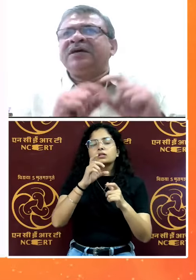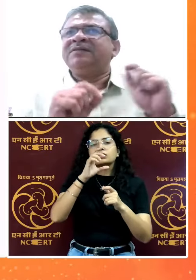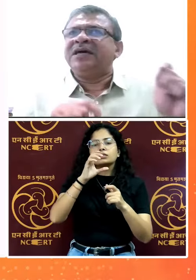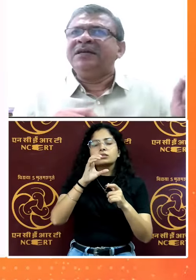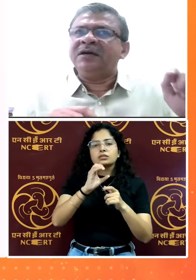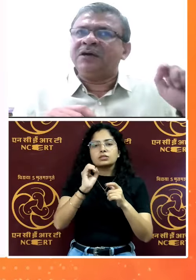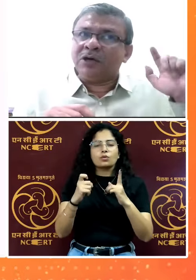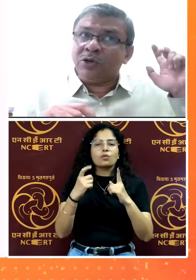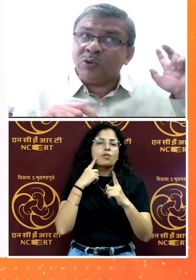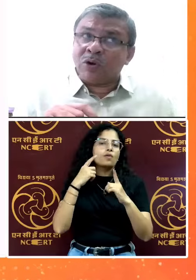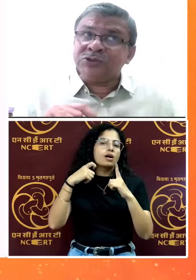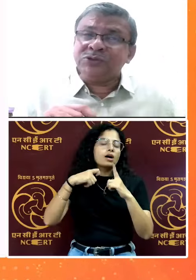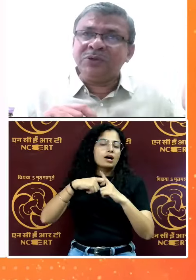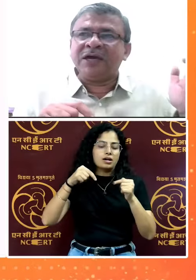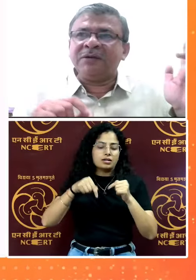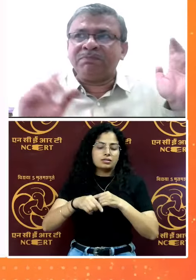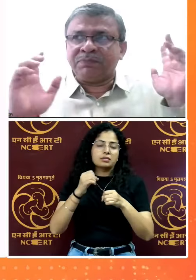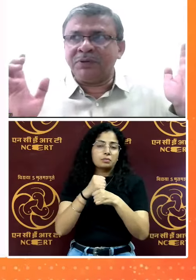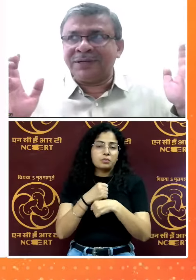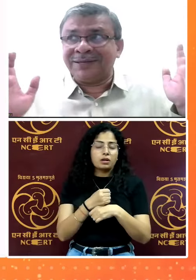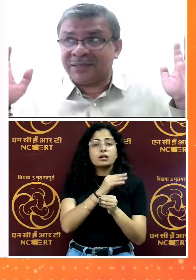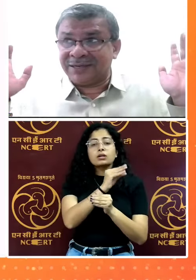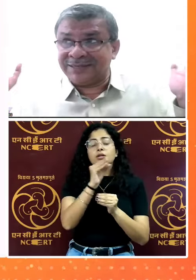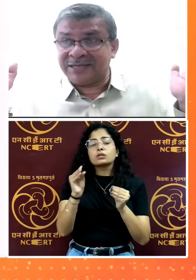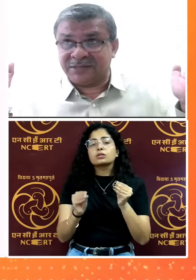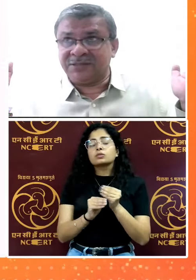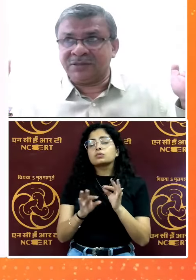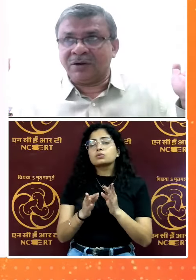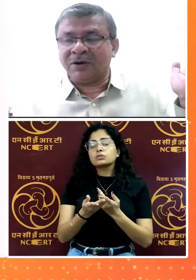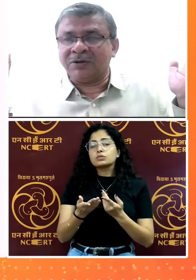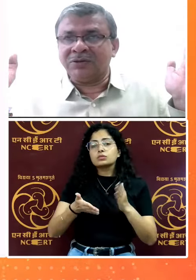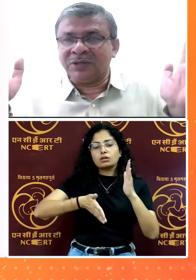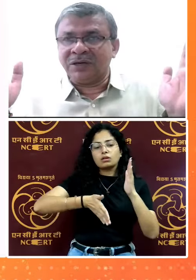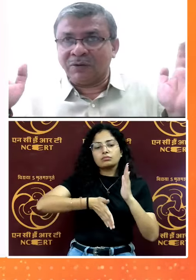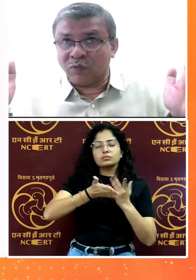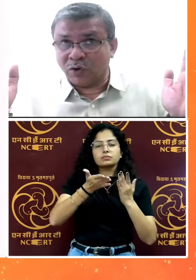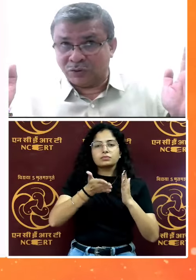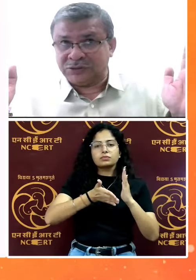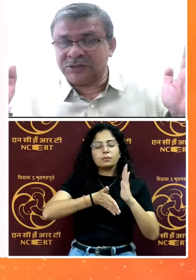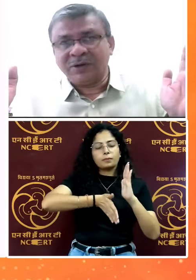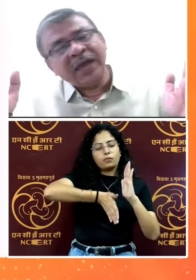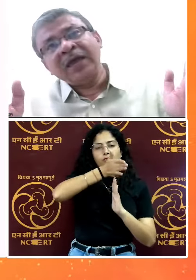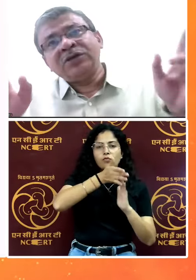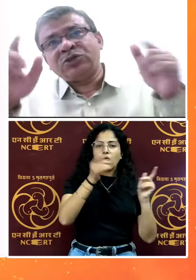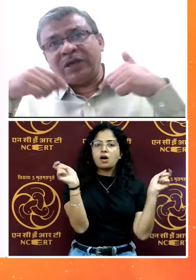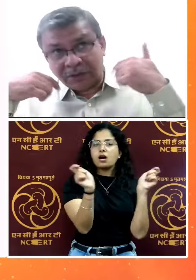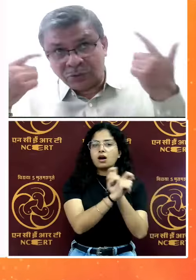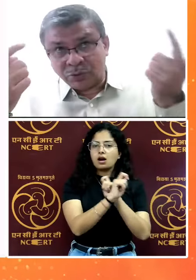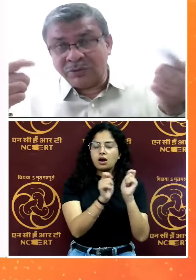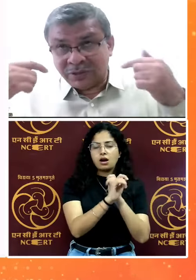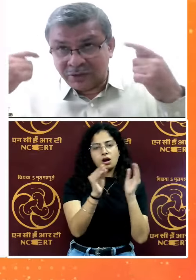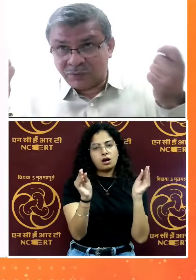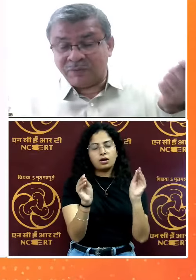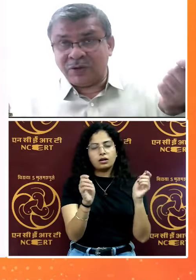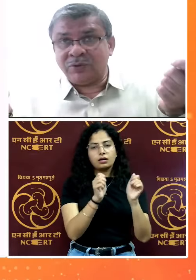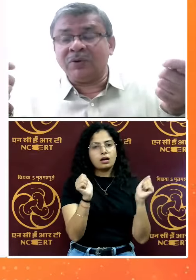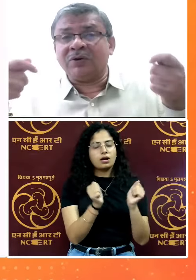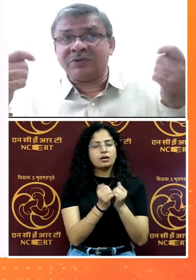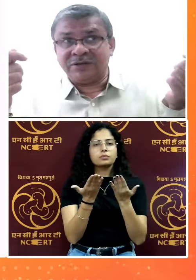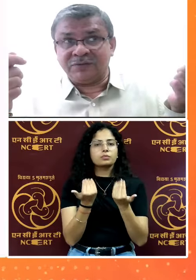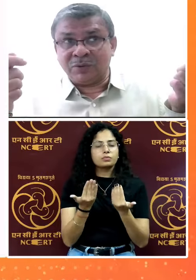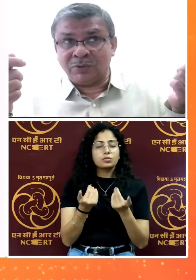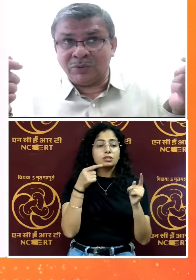mat. Then you also can put curtains onto the walls. Okay, so even though there is no